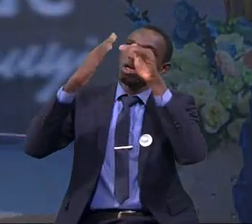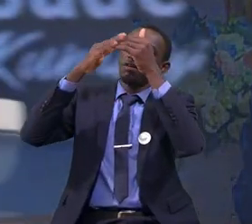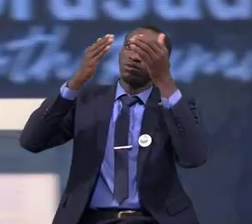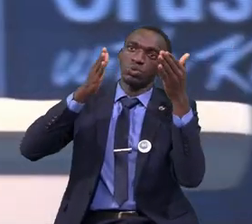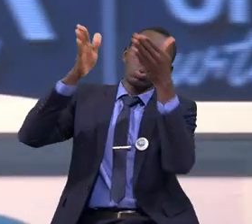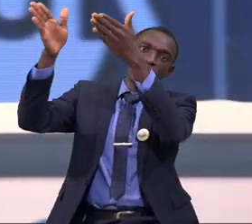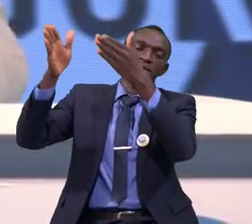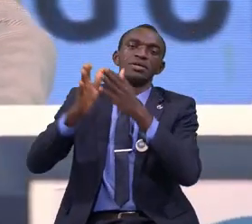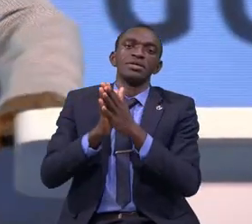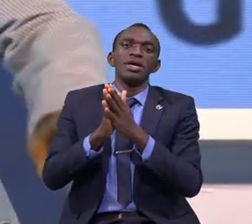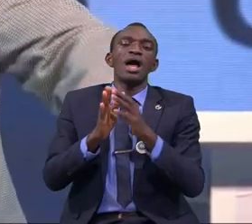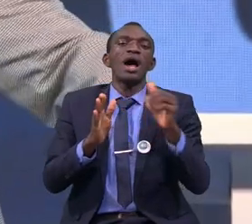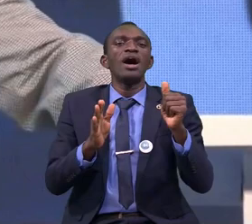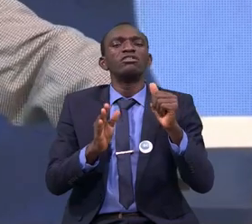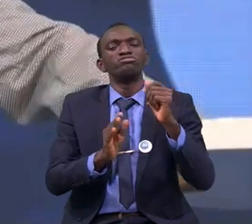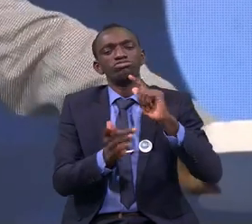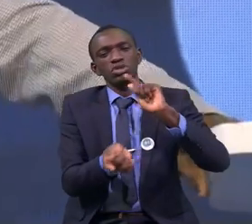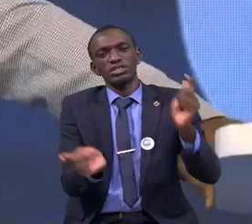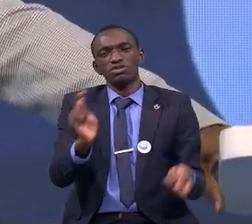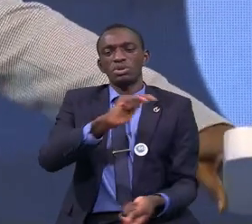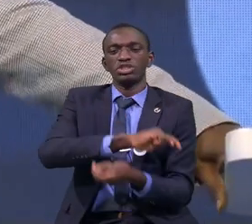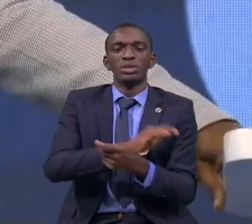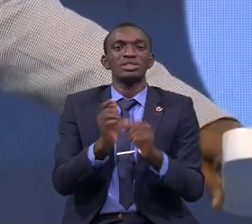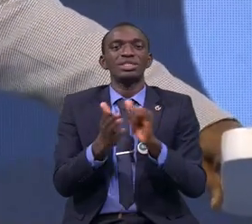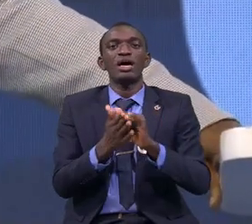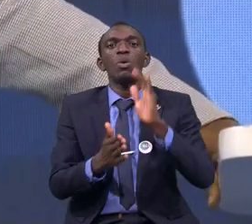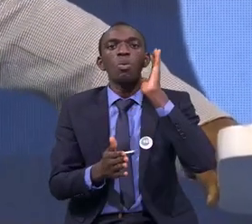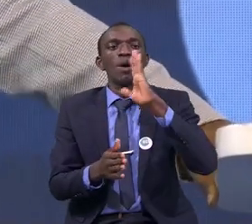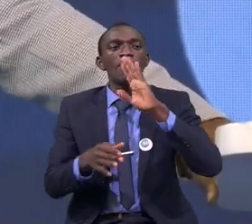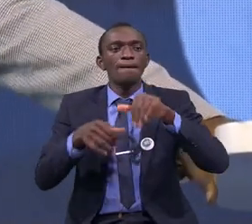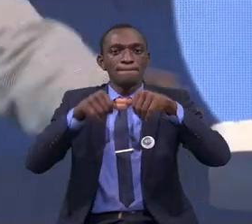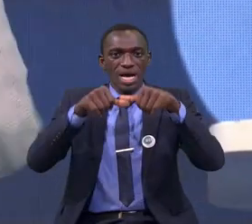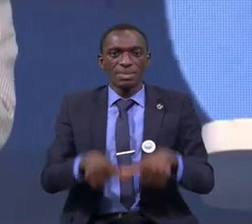A kind of transformation that will be permanent.